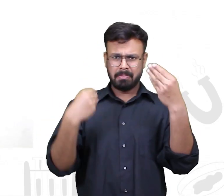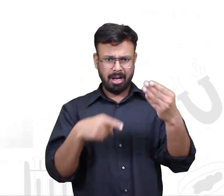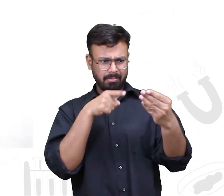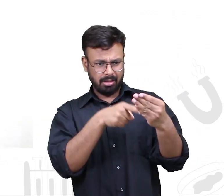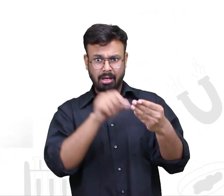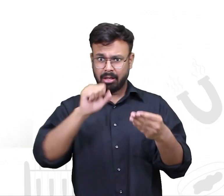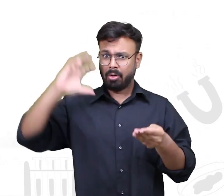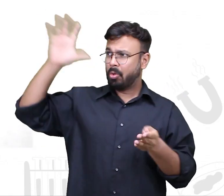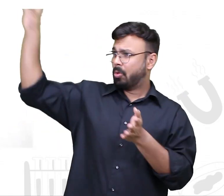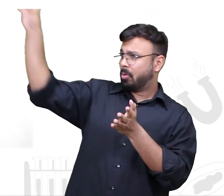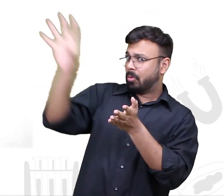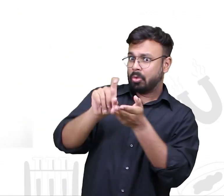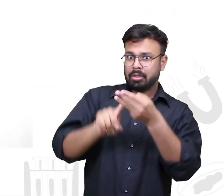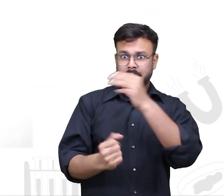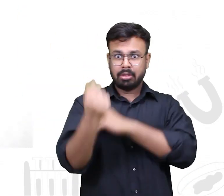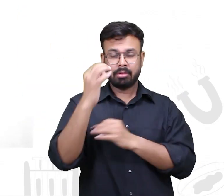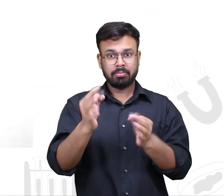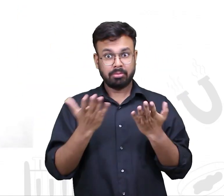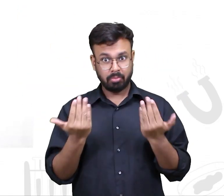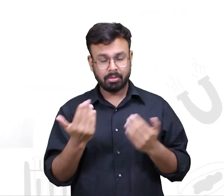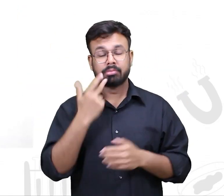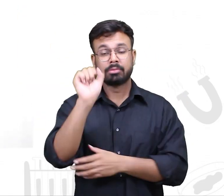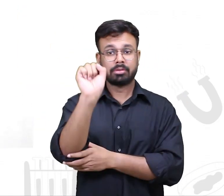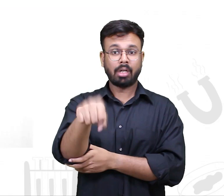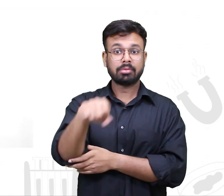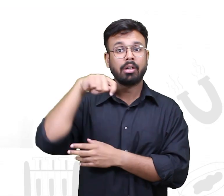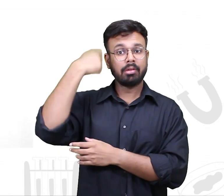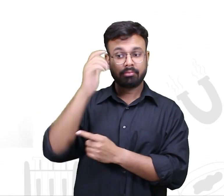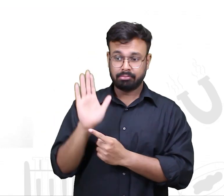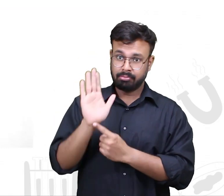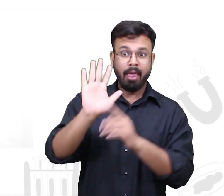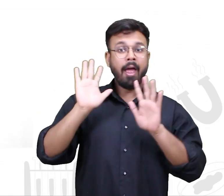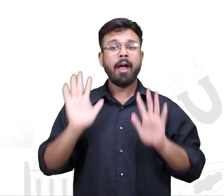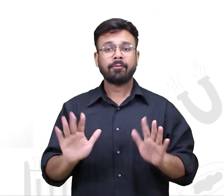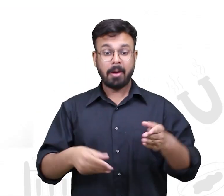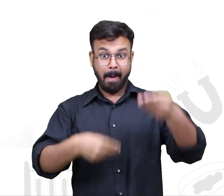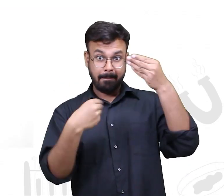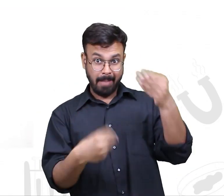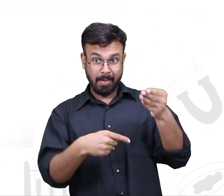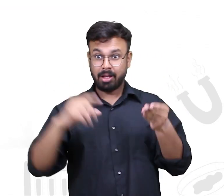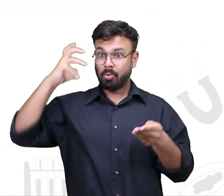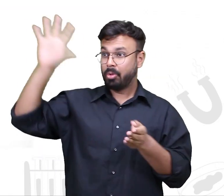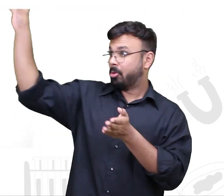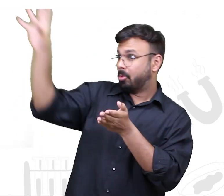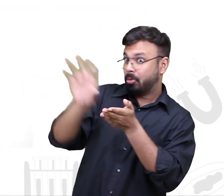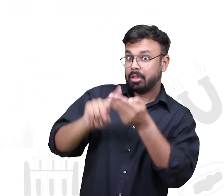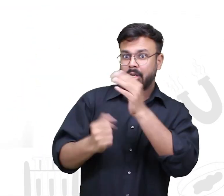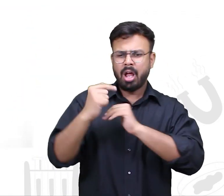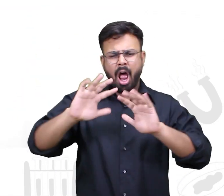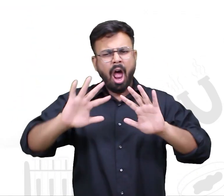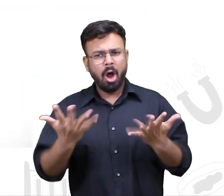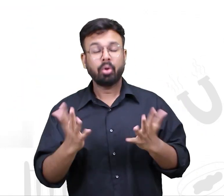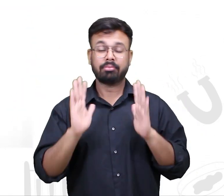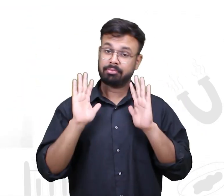that the same paper can be used to harvest solar energy? Yes, we in this video will tell you how this paper can be